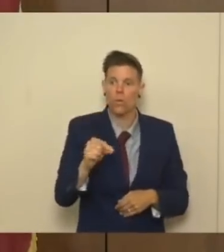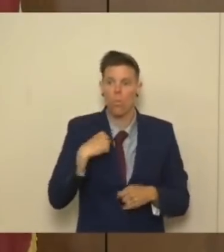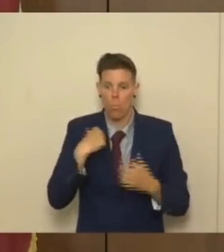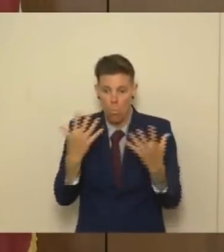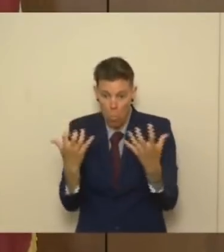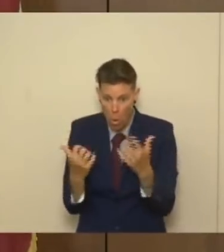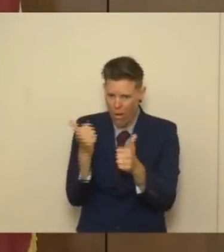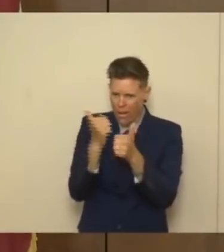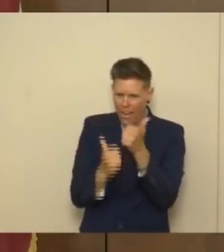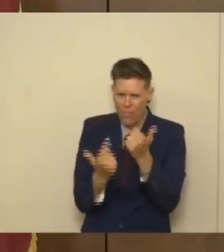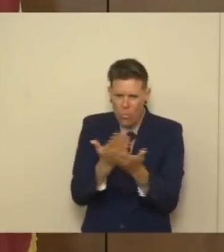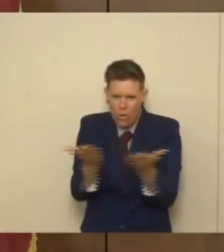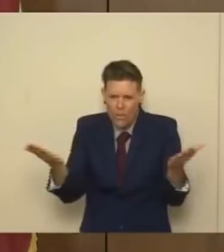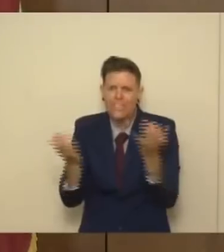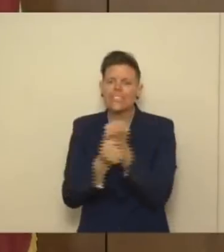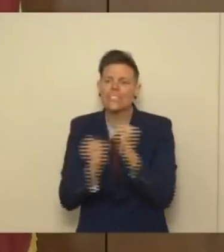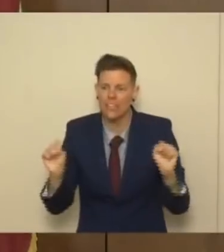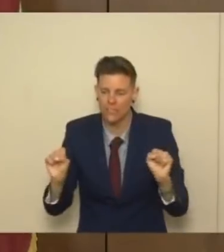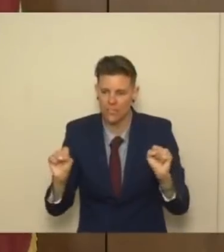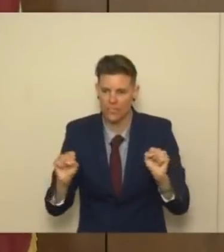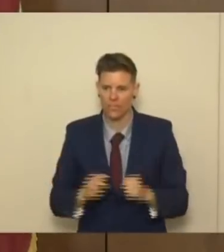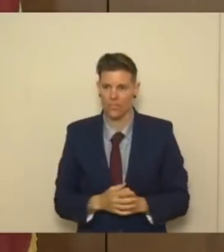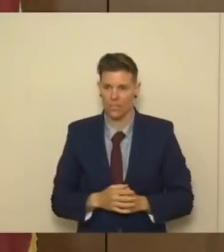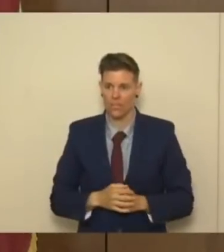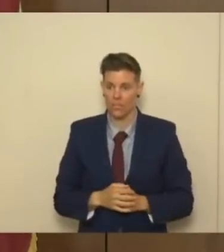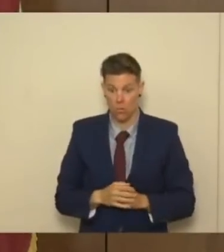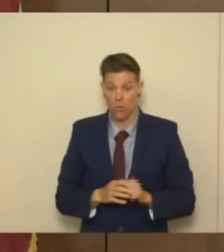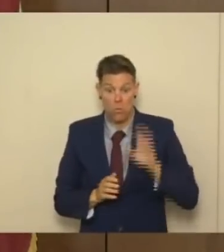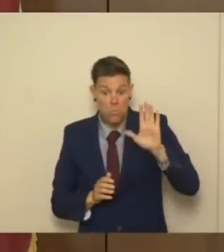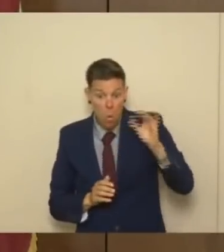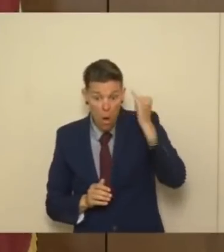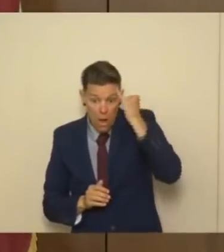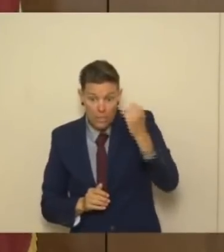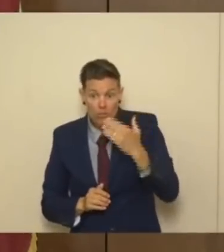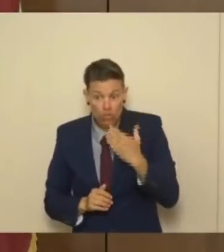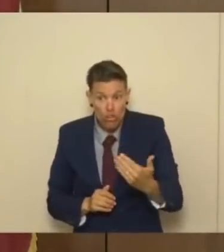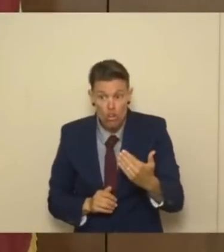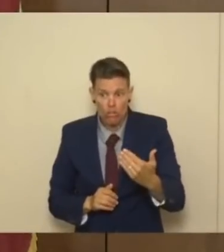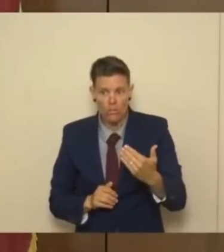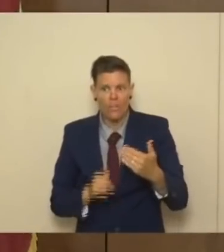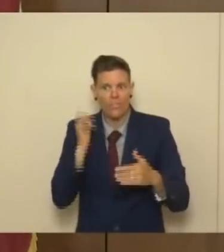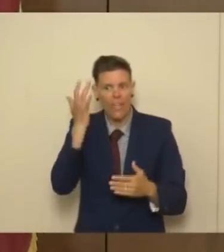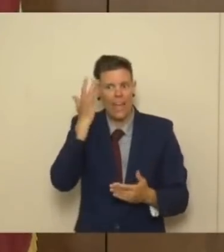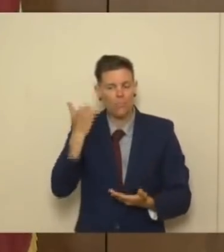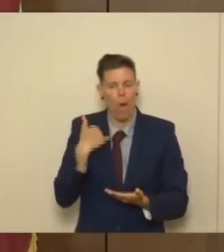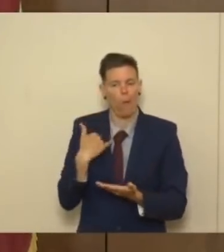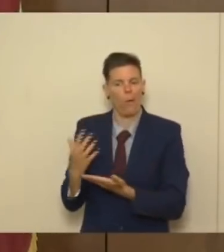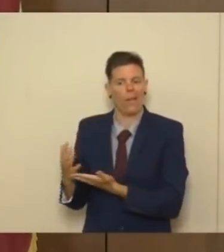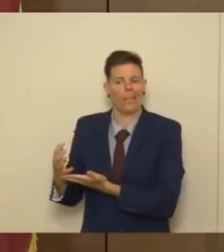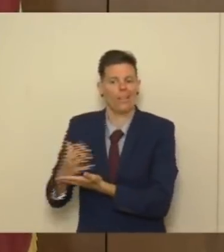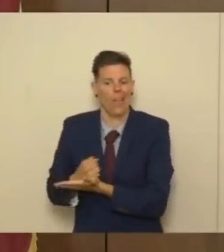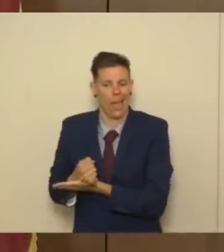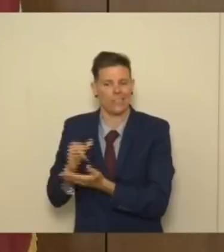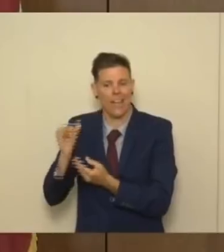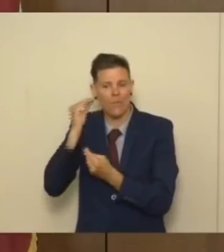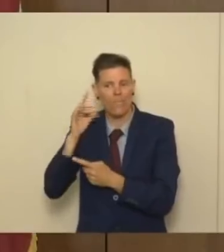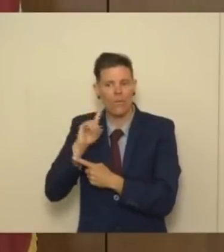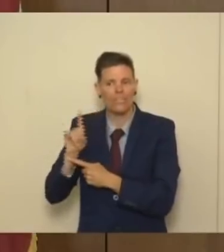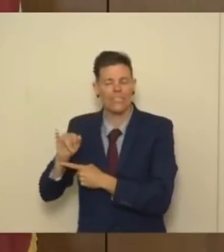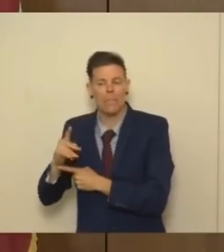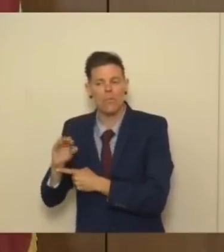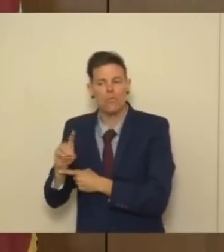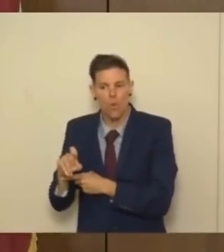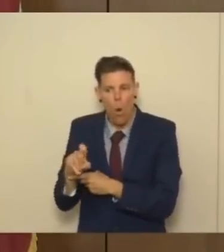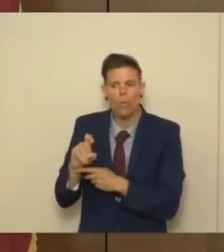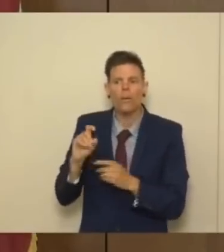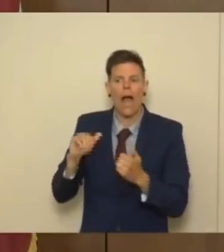we collect it. Let me think about how I make sure that I do that in a safe and productive way